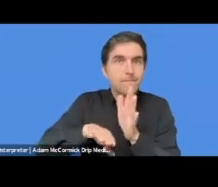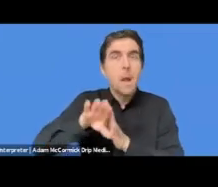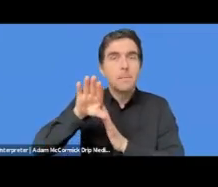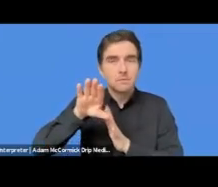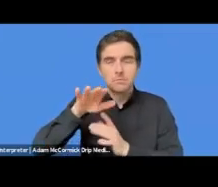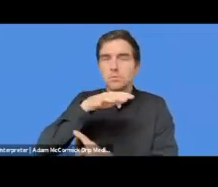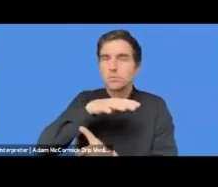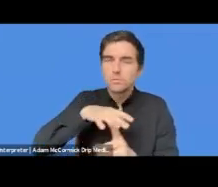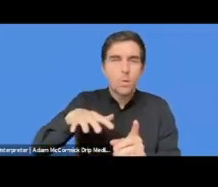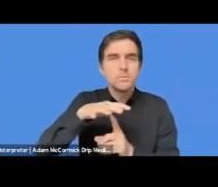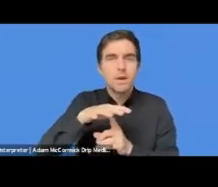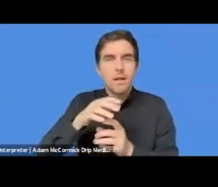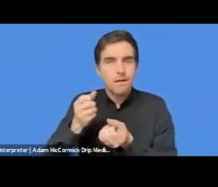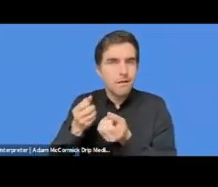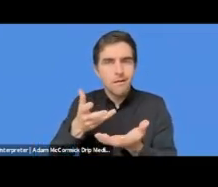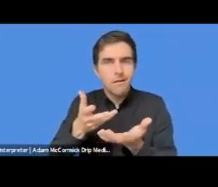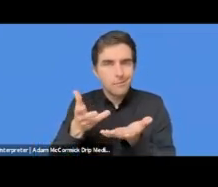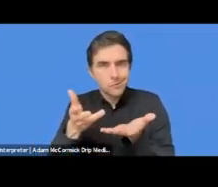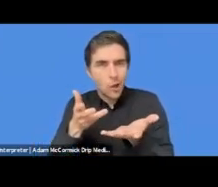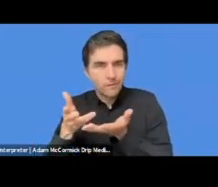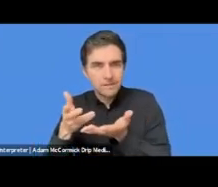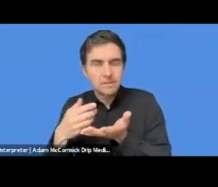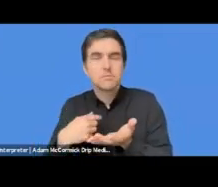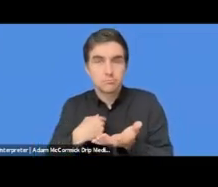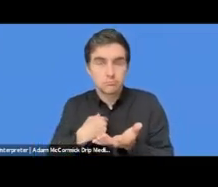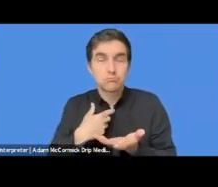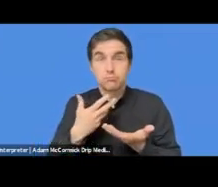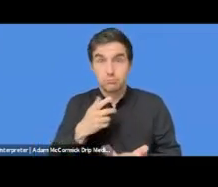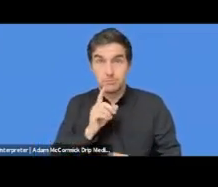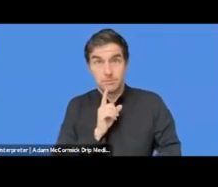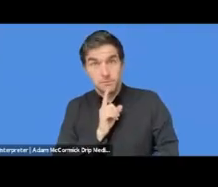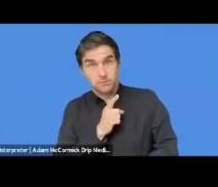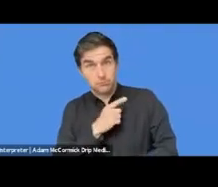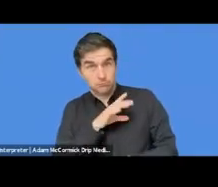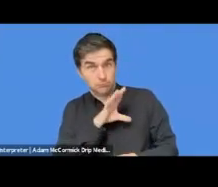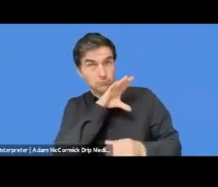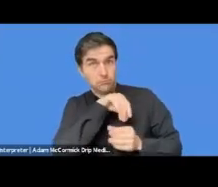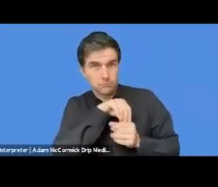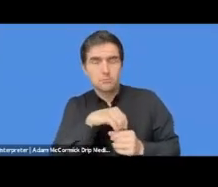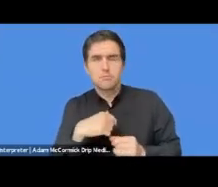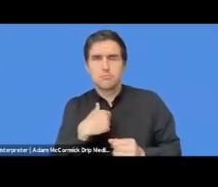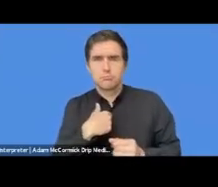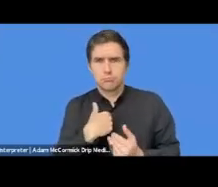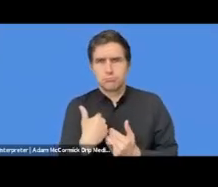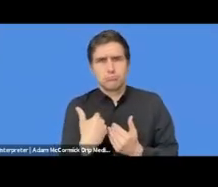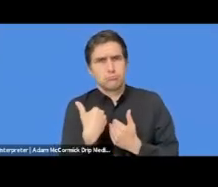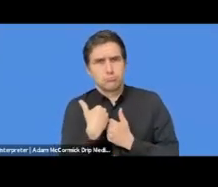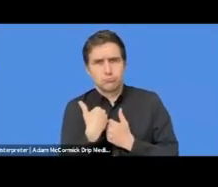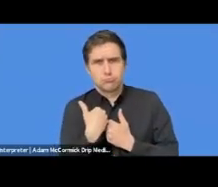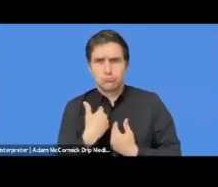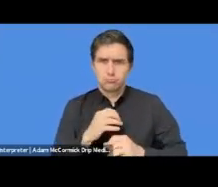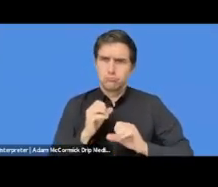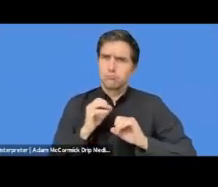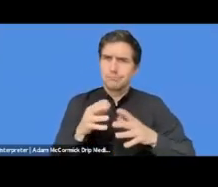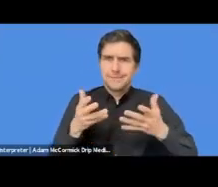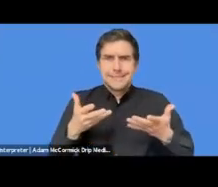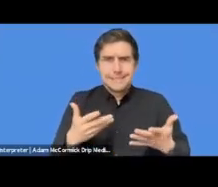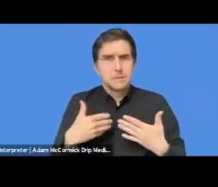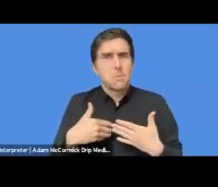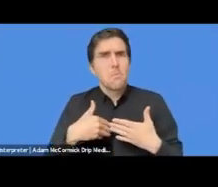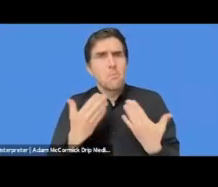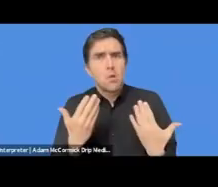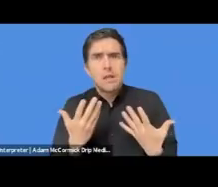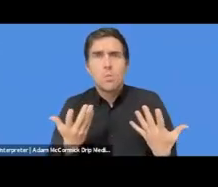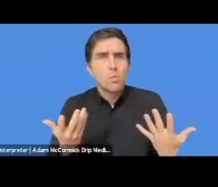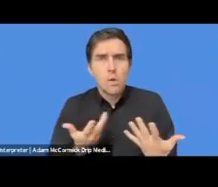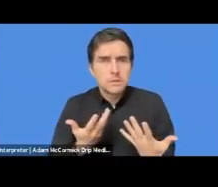Development and Social Services under the Department of Social Welfare. So my role this morning is just to share